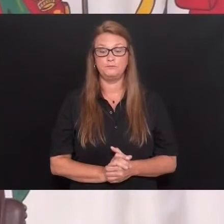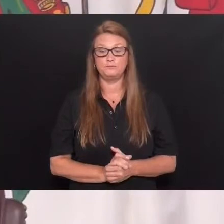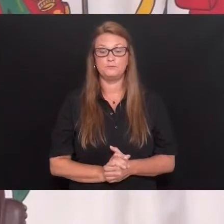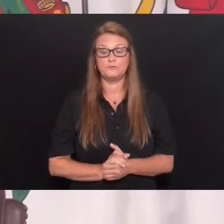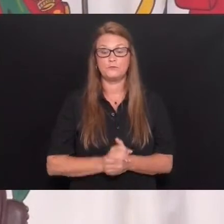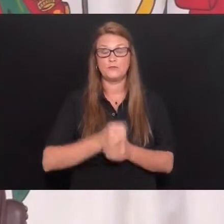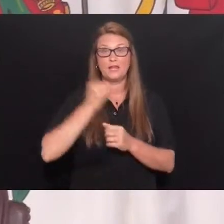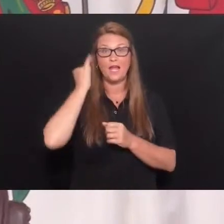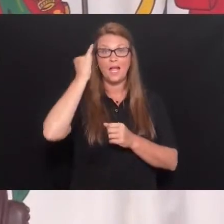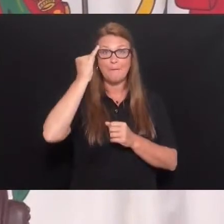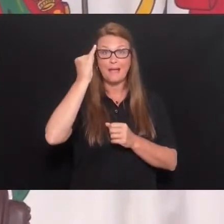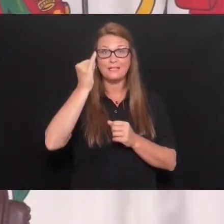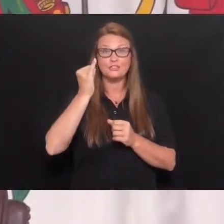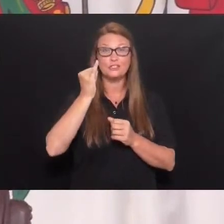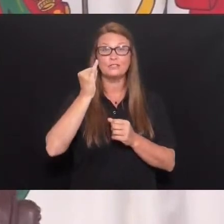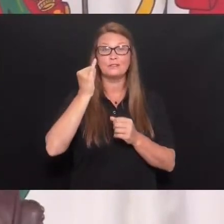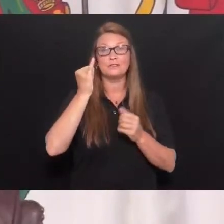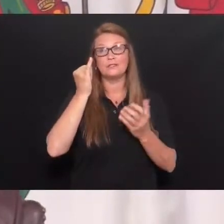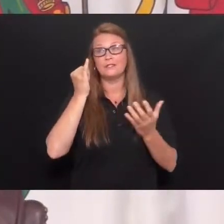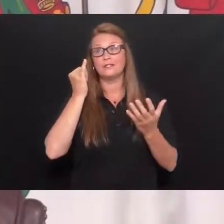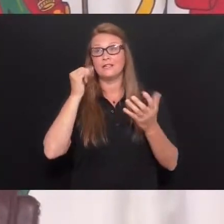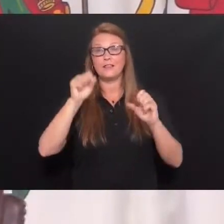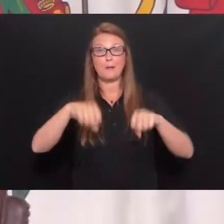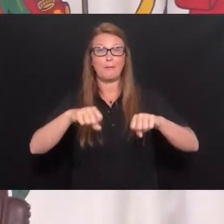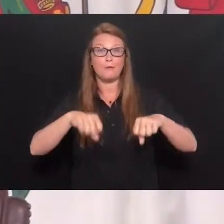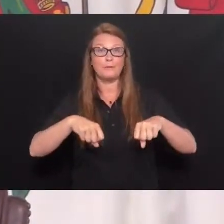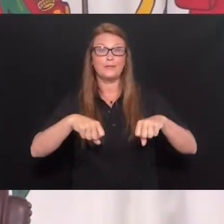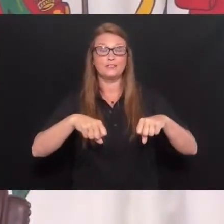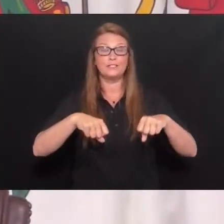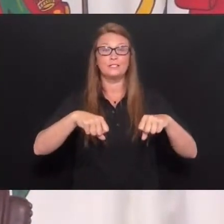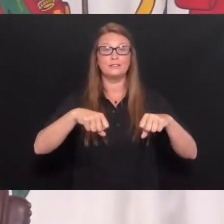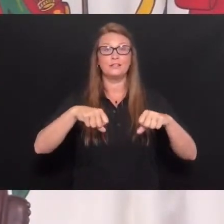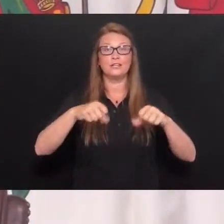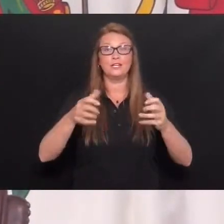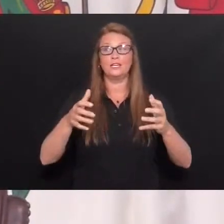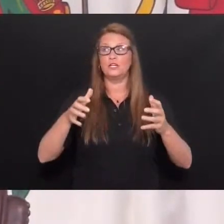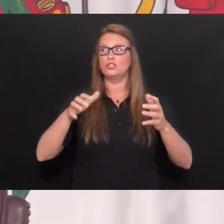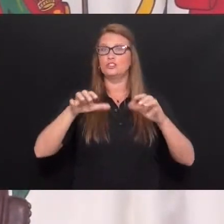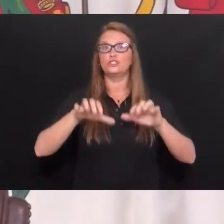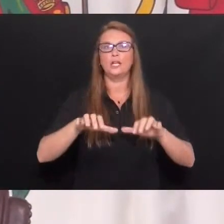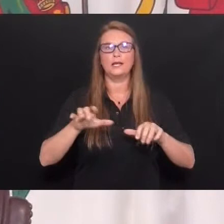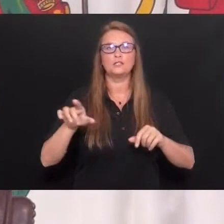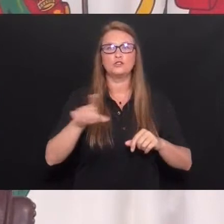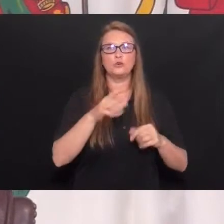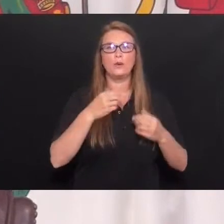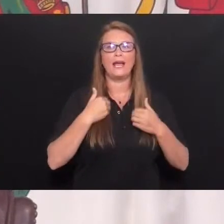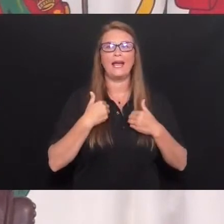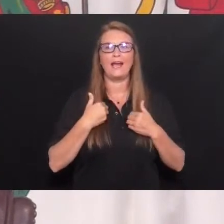Imagine this probability, the chance you have in life.